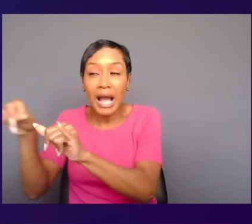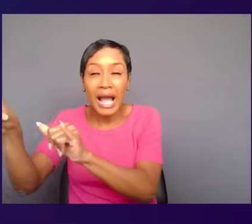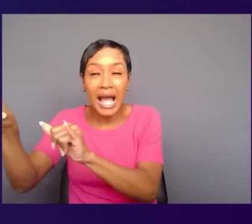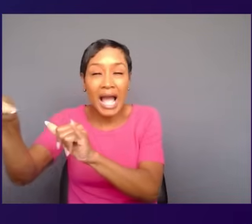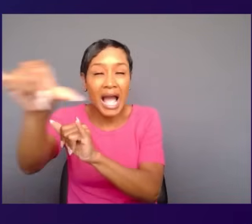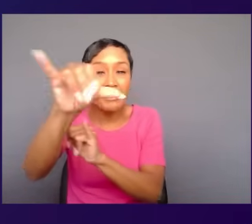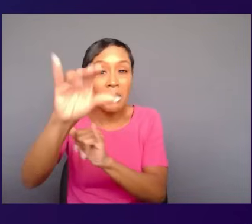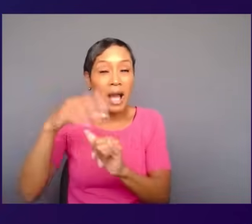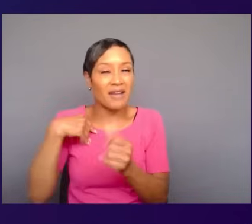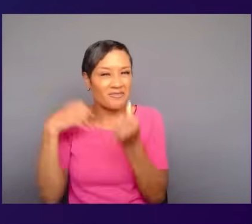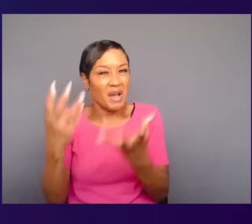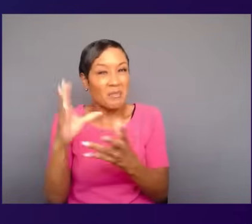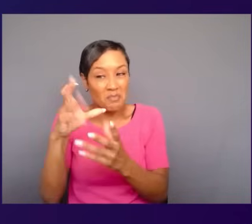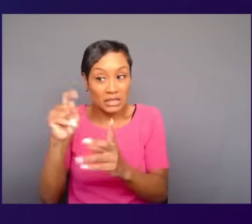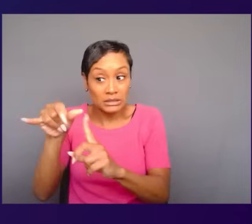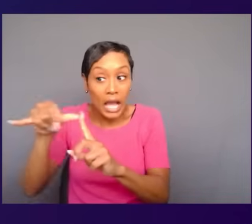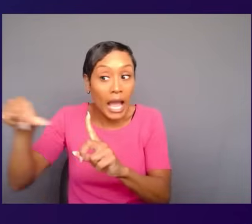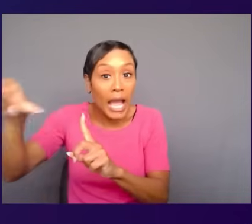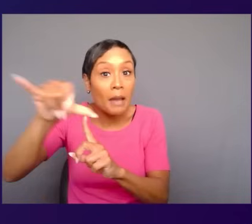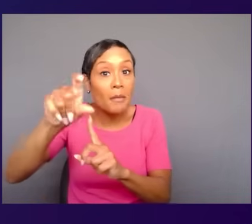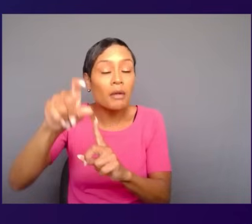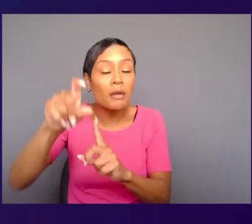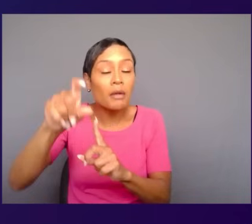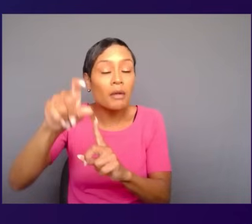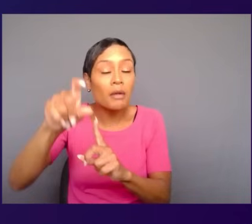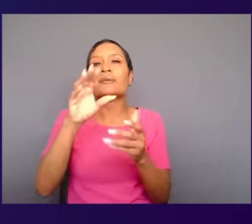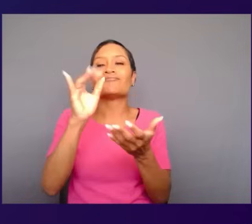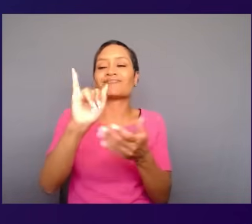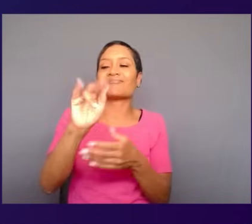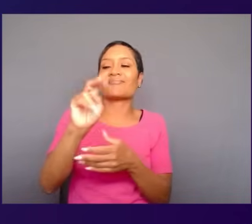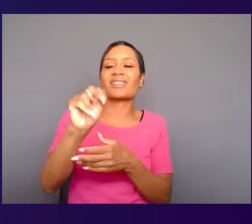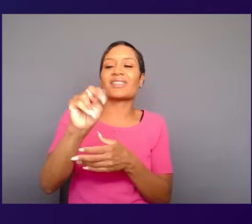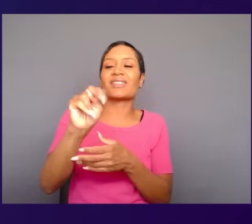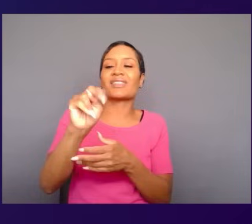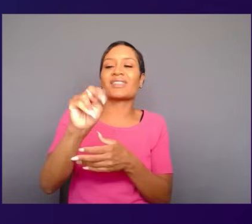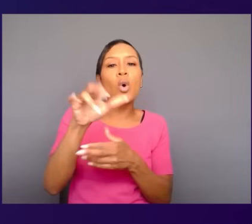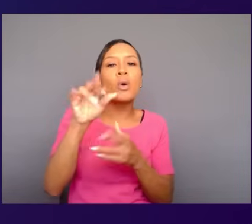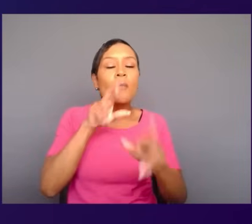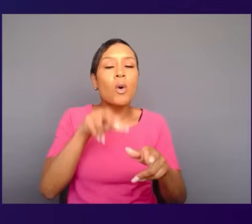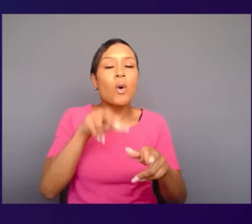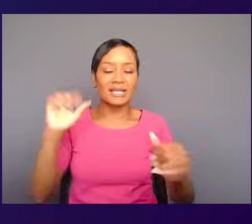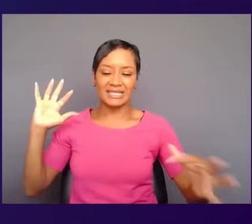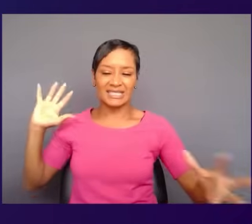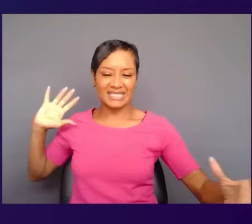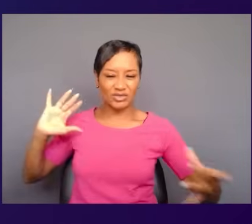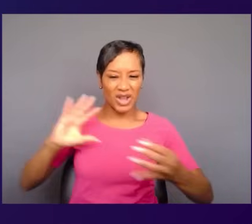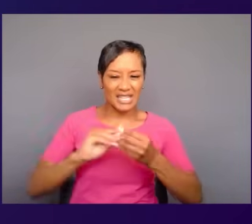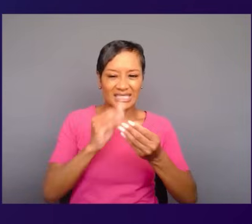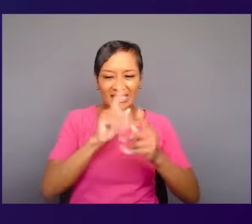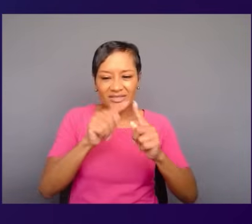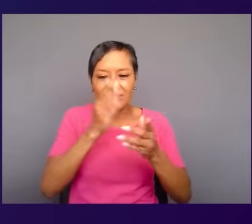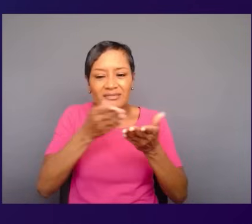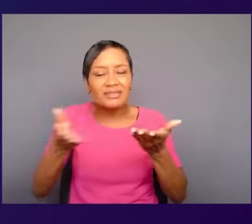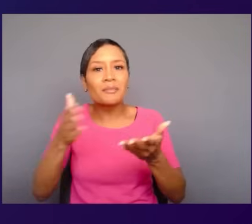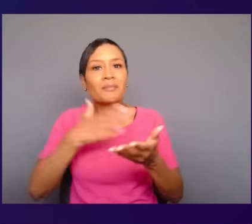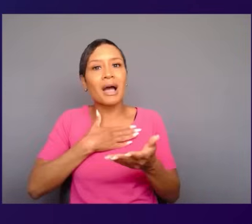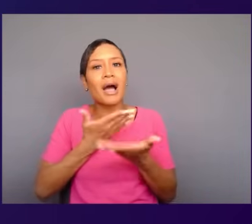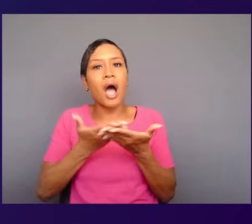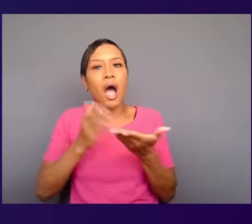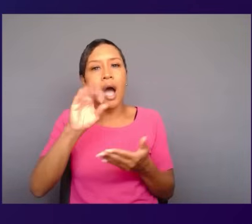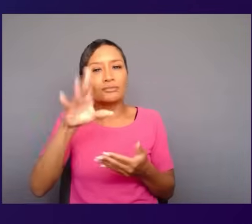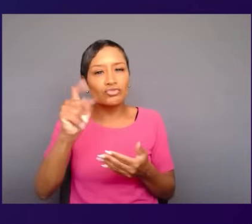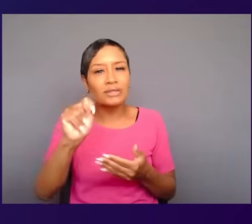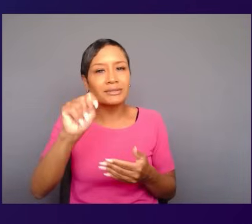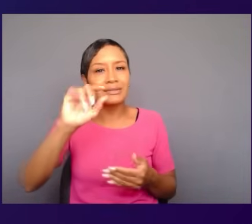buckets. Inventory reports can give you aggregate data across all of your objects in S3. Storage